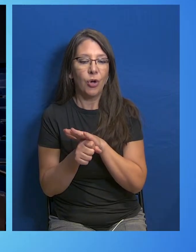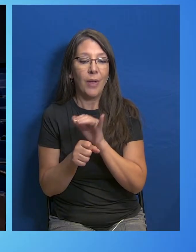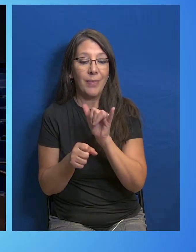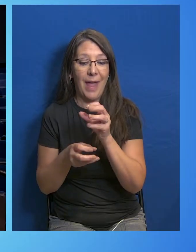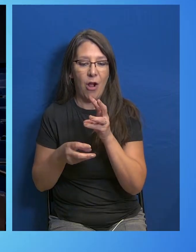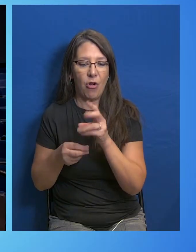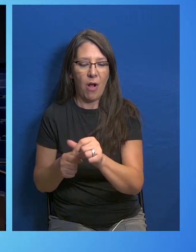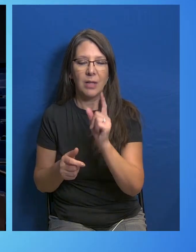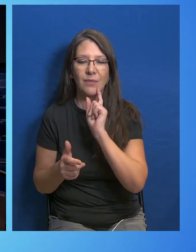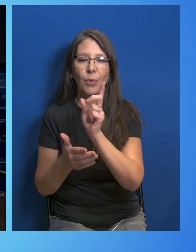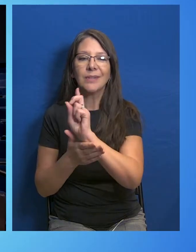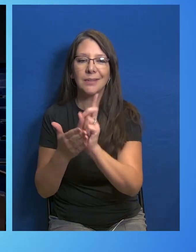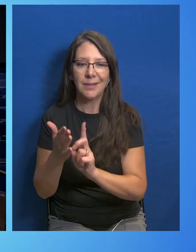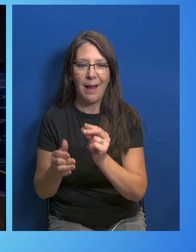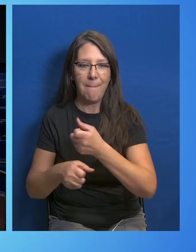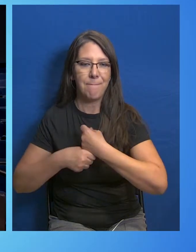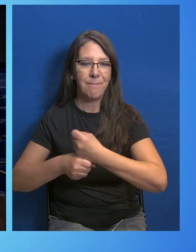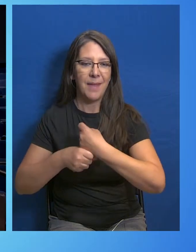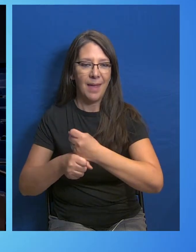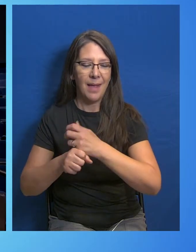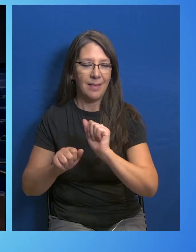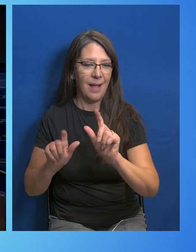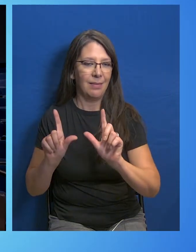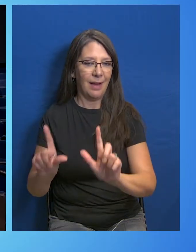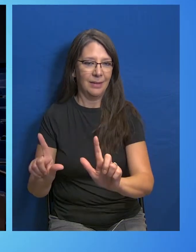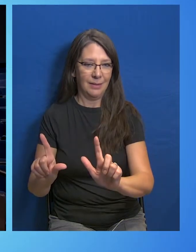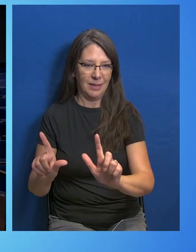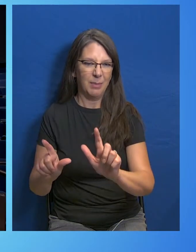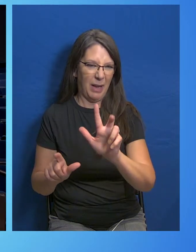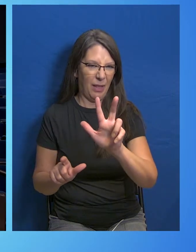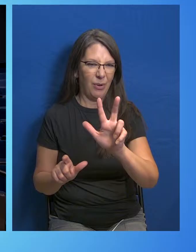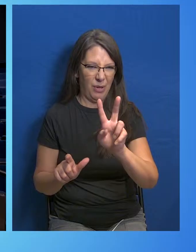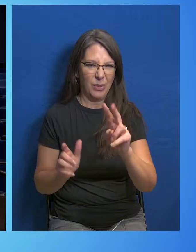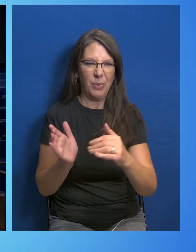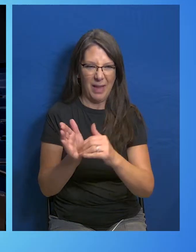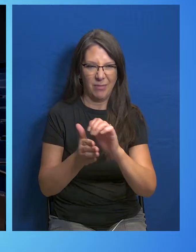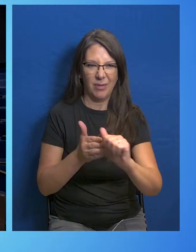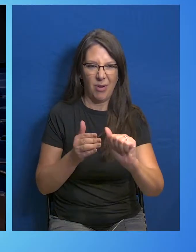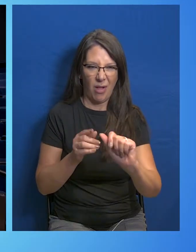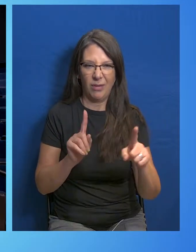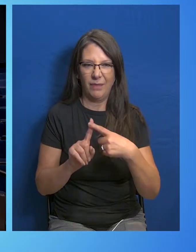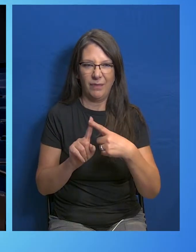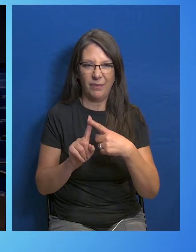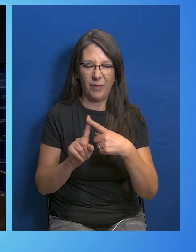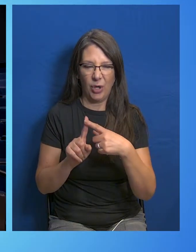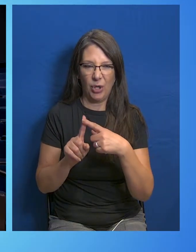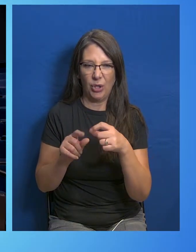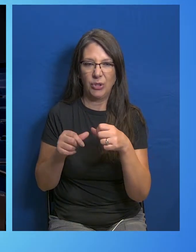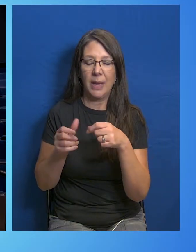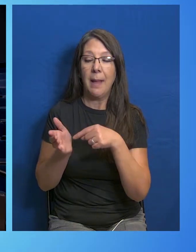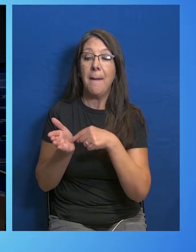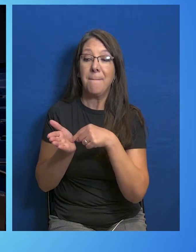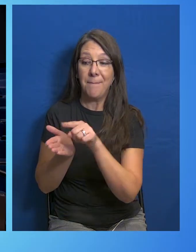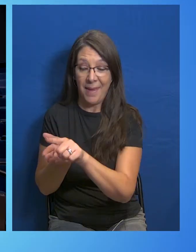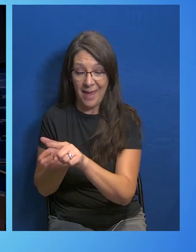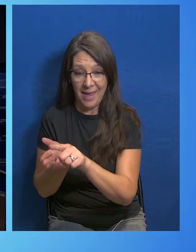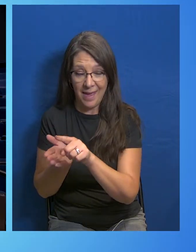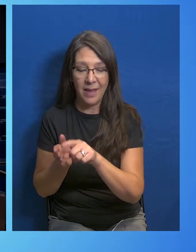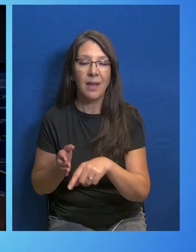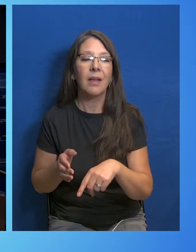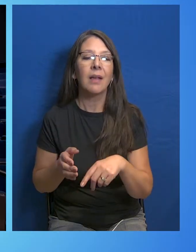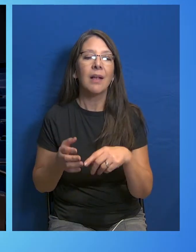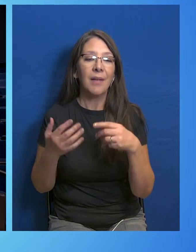actual making of the license plate. And then that $32,000 would have to